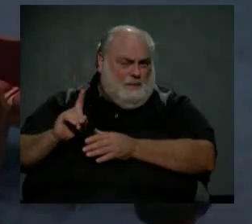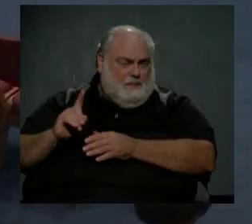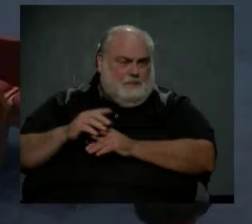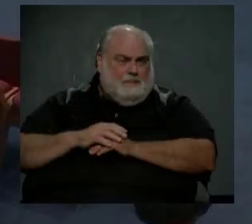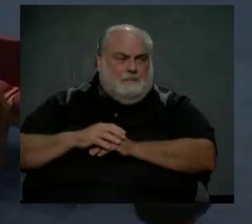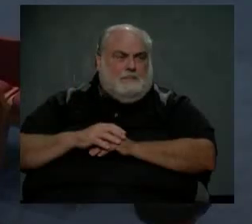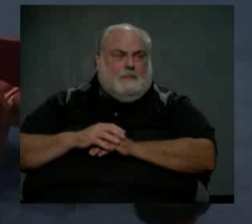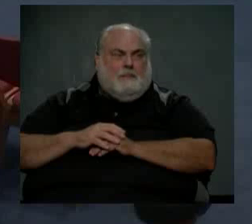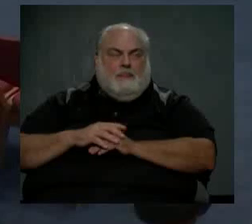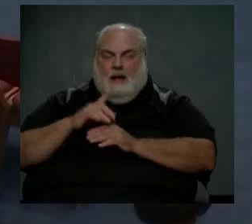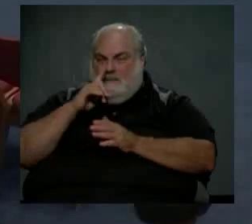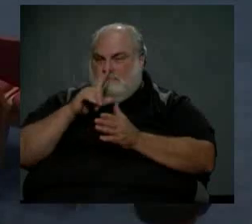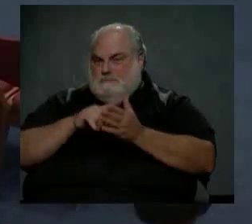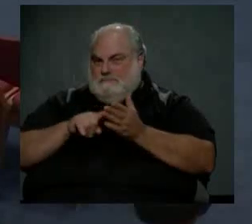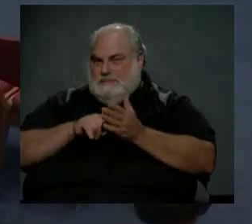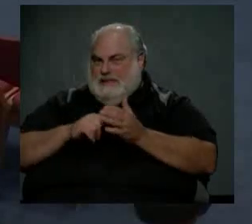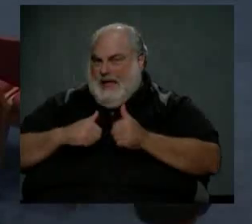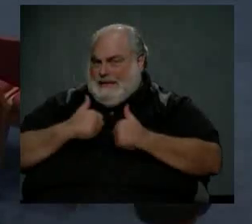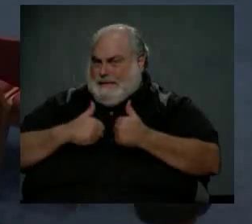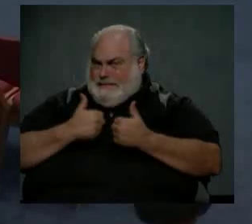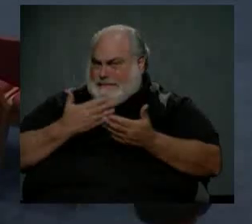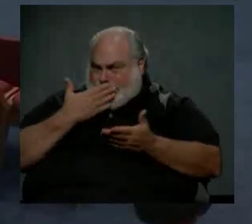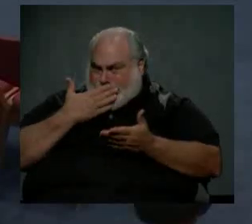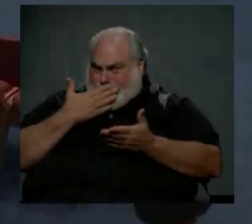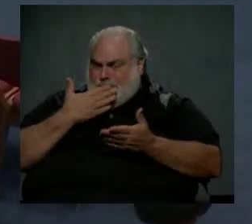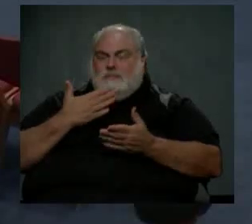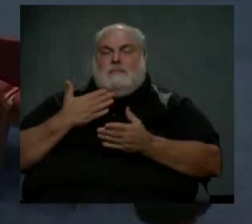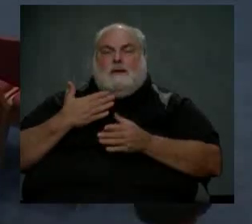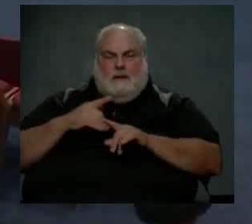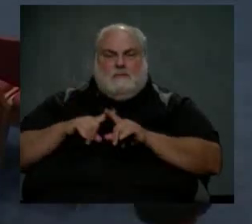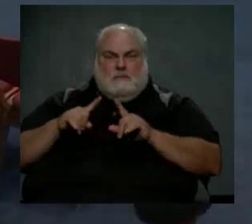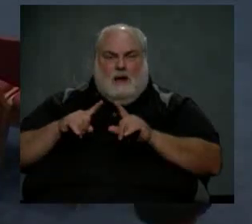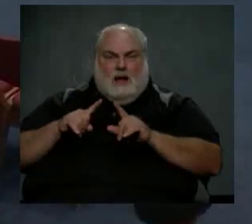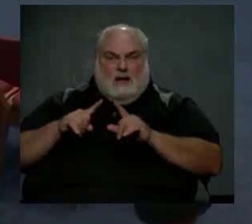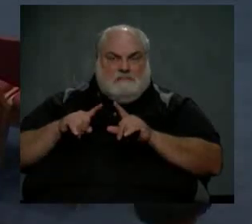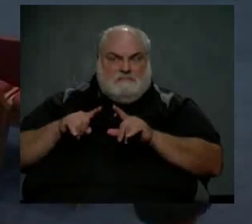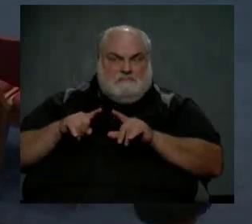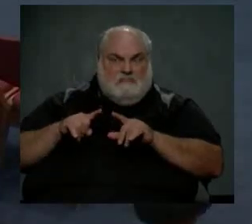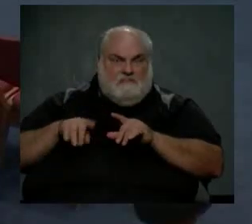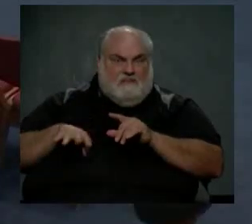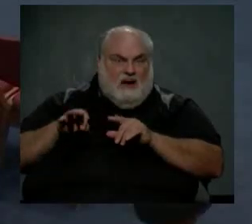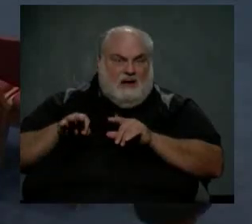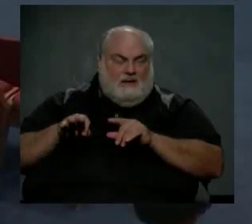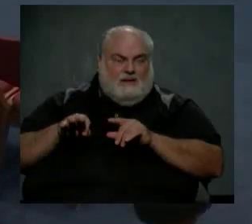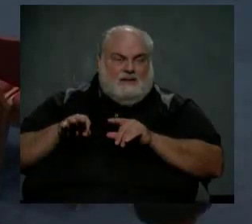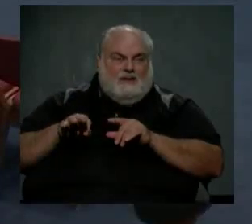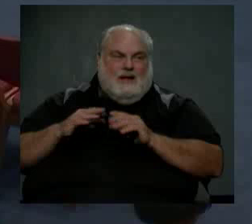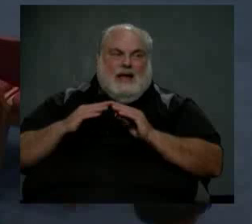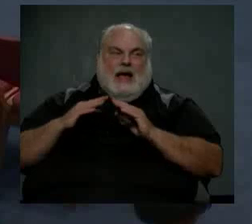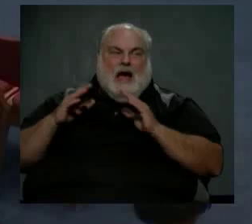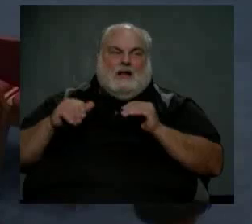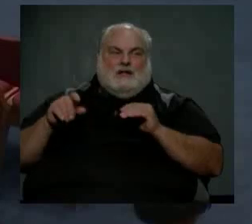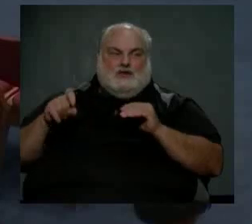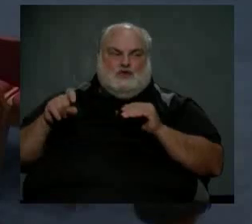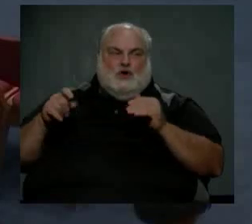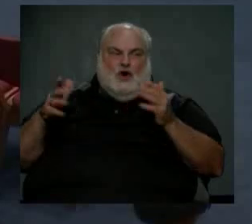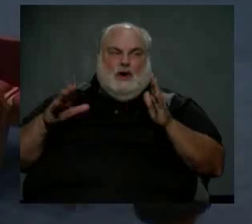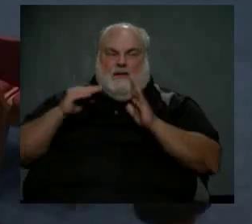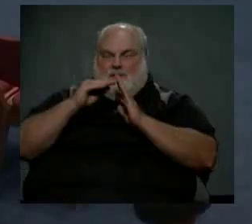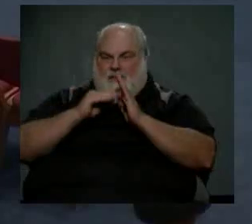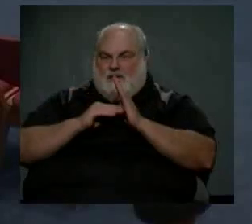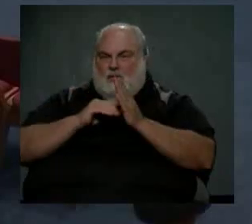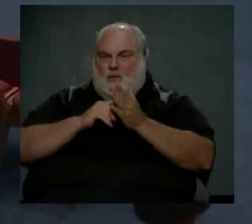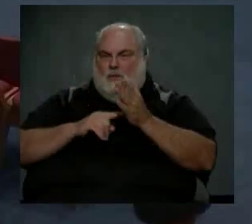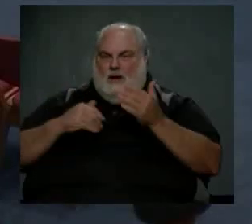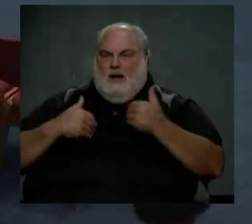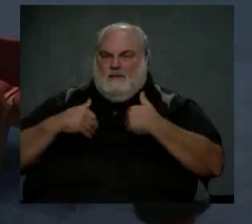We'll get a report I on that. don't have the addresses, but I can provide them if you need them. Well, but I- housing should have Yeah, a that's what I'm listing of what we